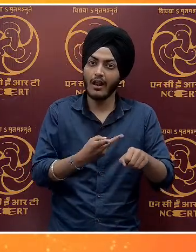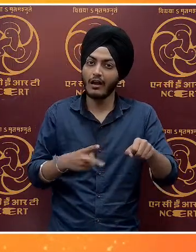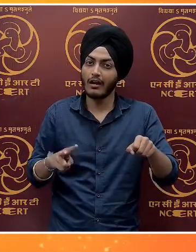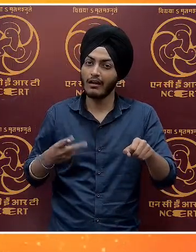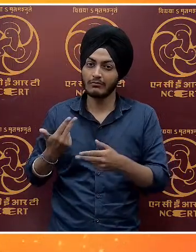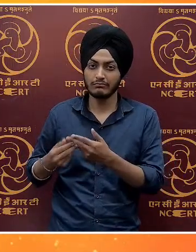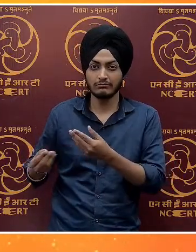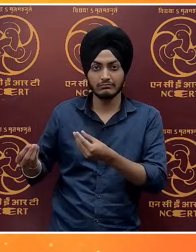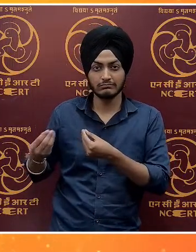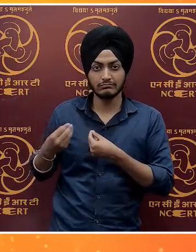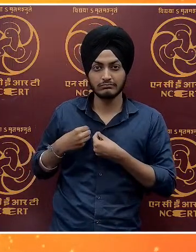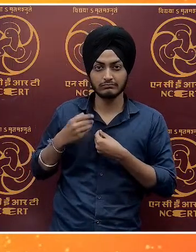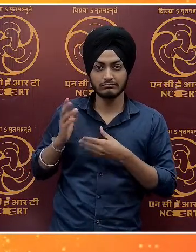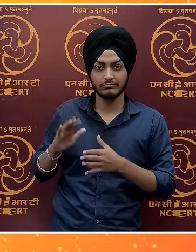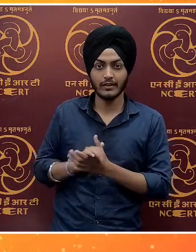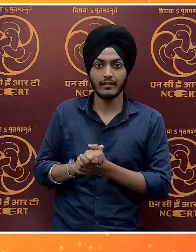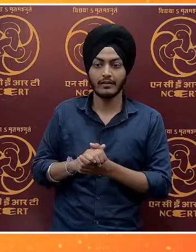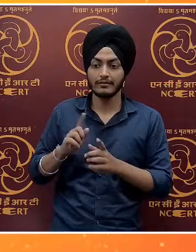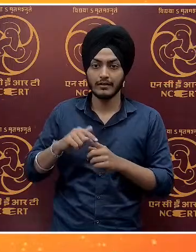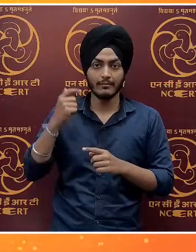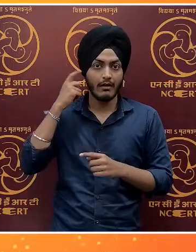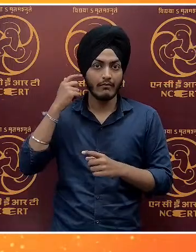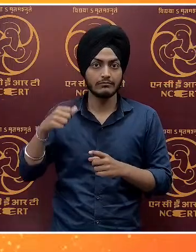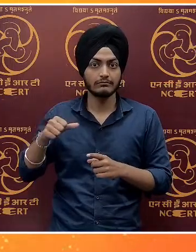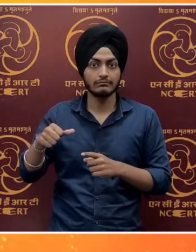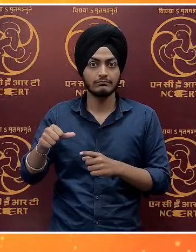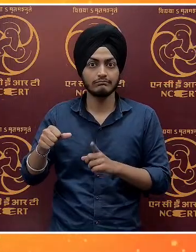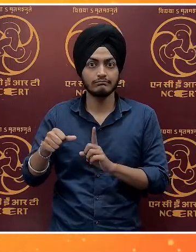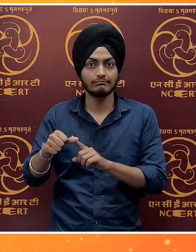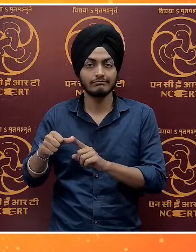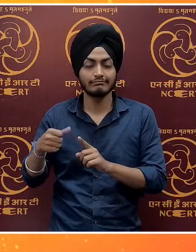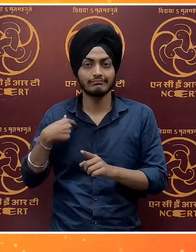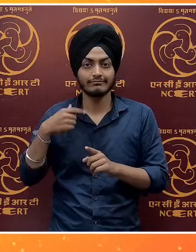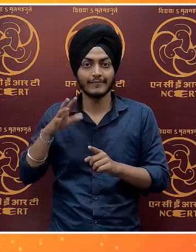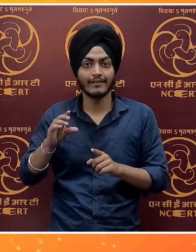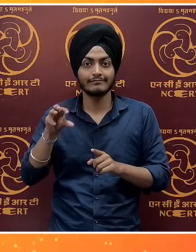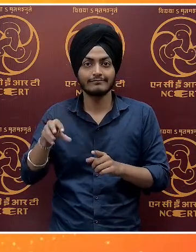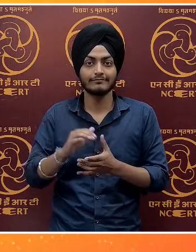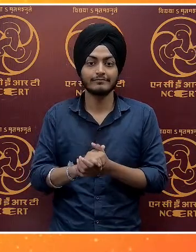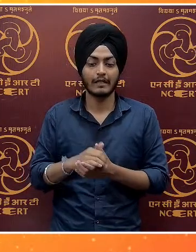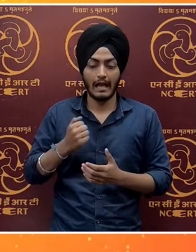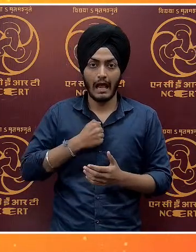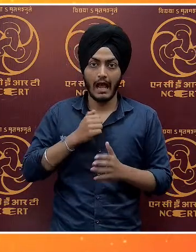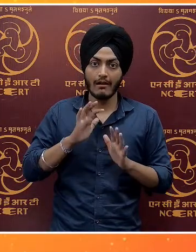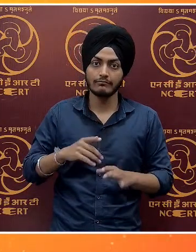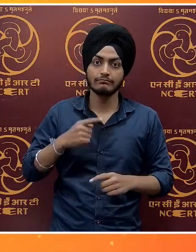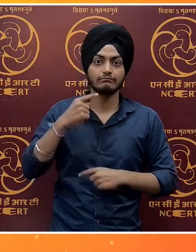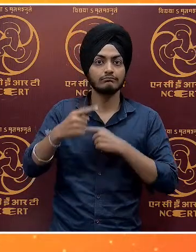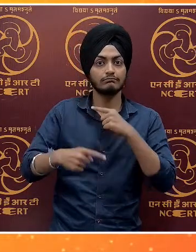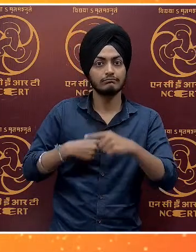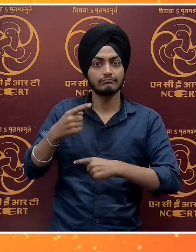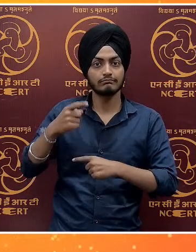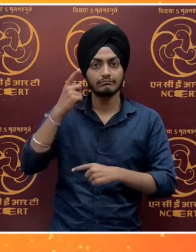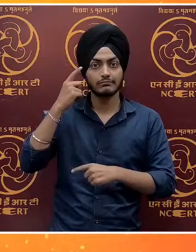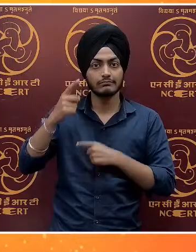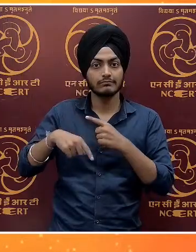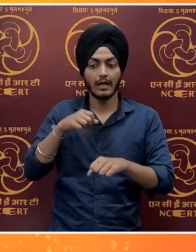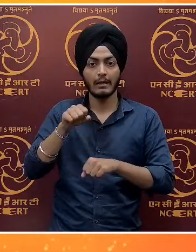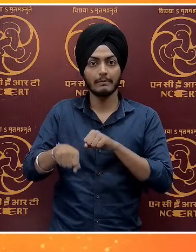I think we have a bell, trin, trin, trin. Trin, trin, trin. We have wheels, we have pedal, we have a